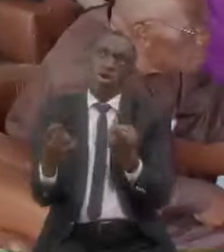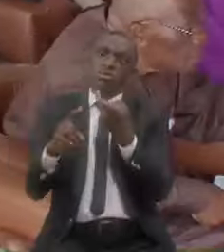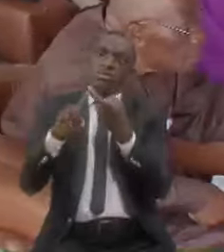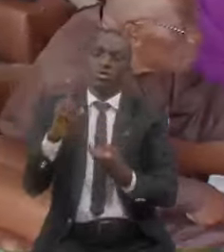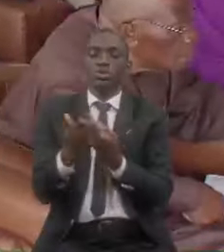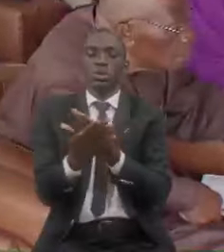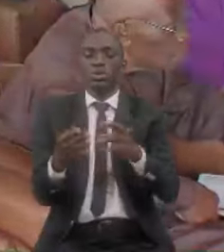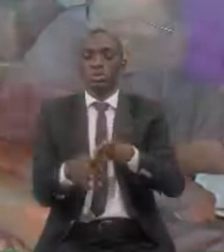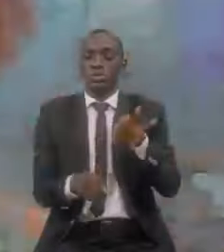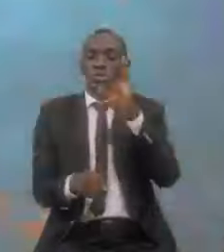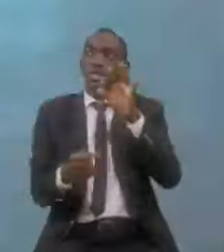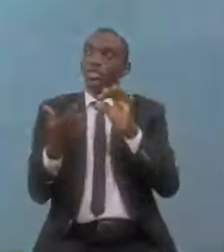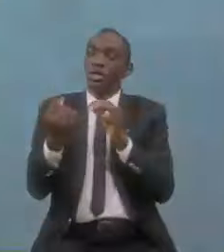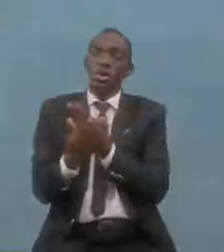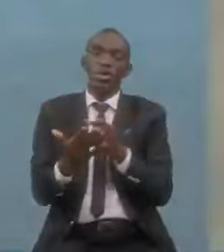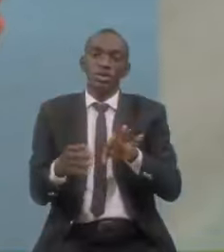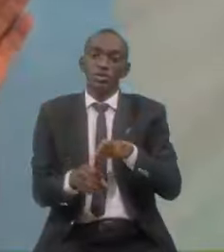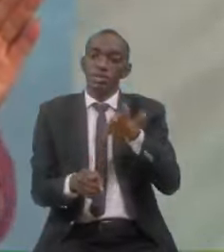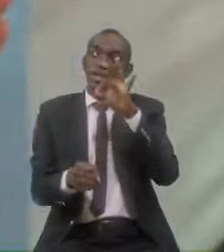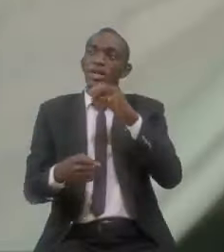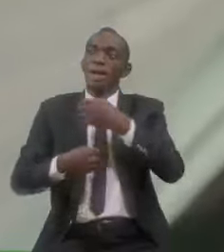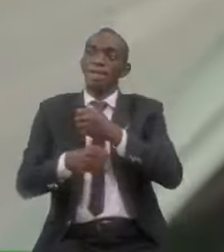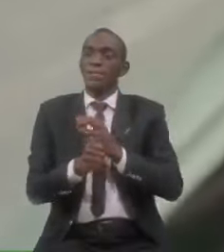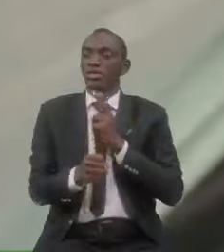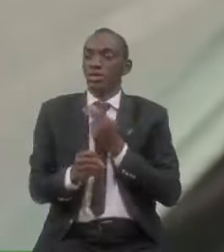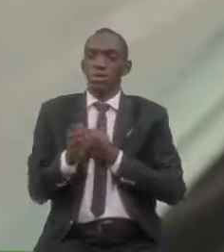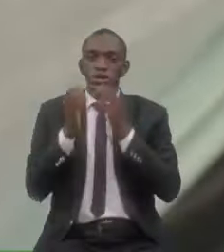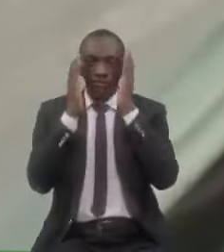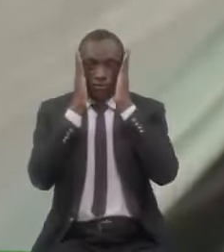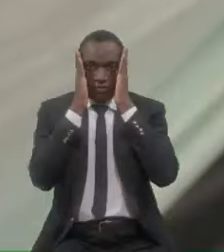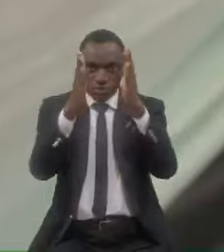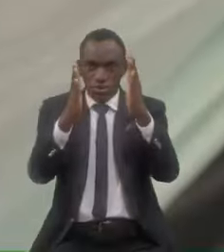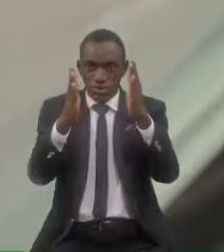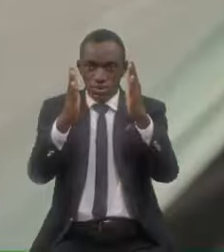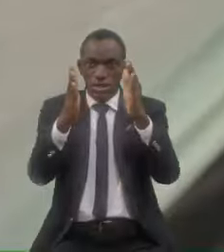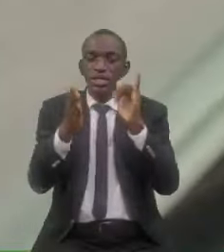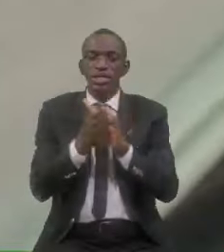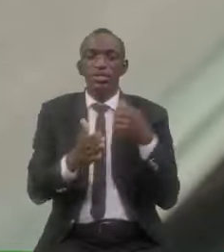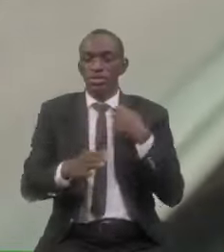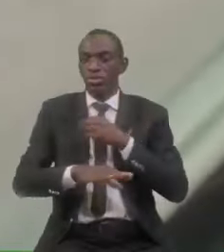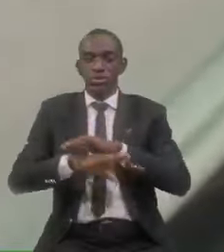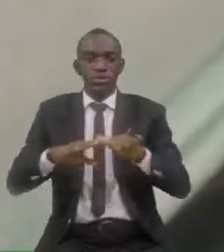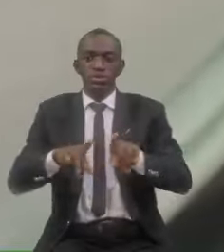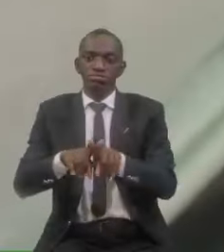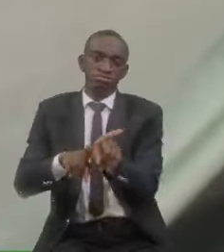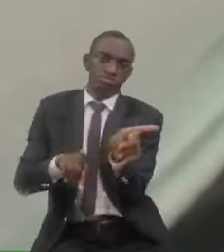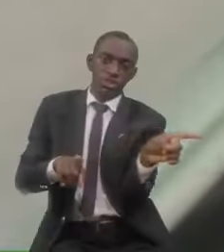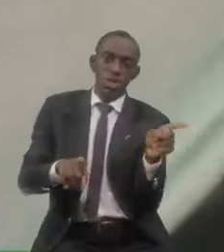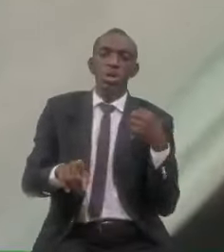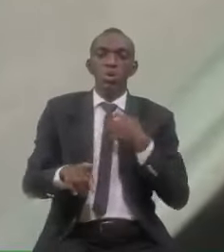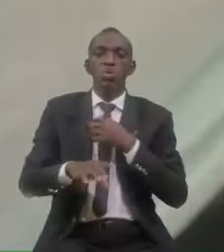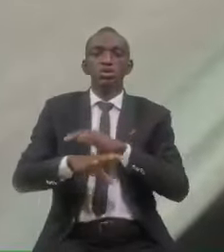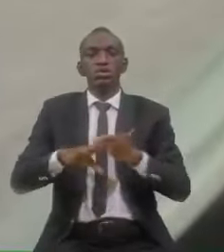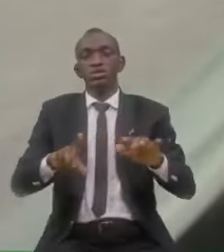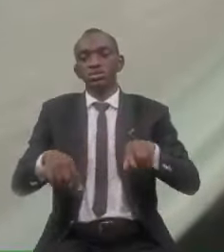Ghost that makes us focus, that we don't deviate, we don't go here and there. It's